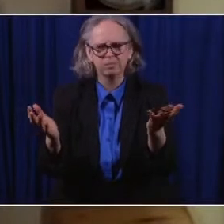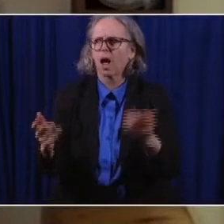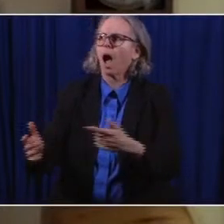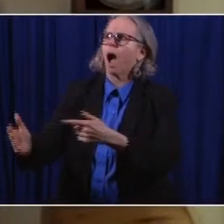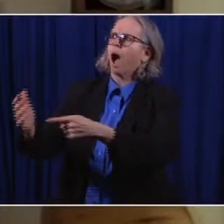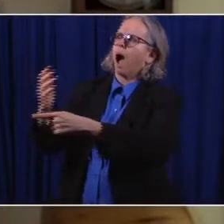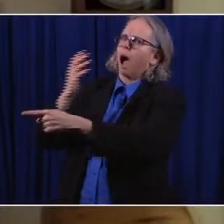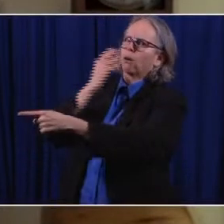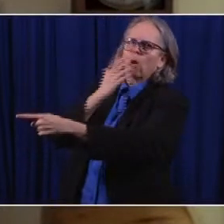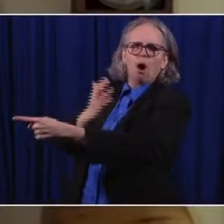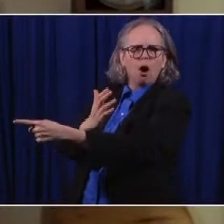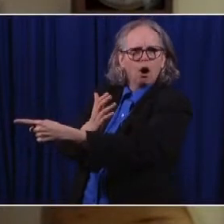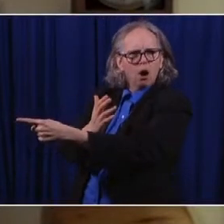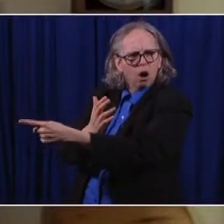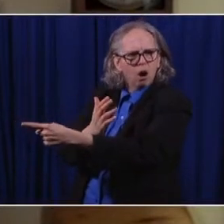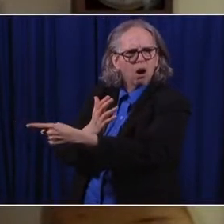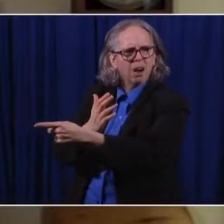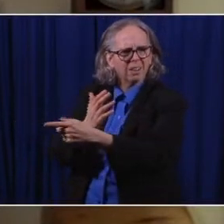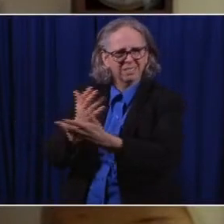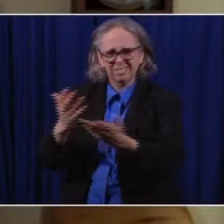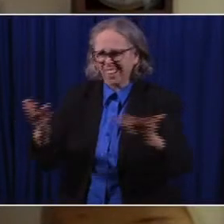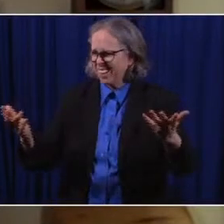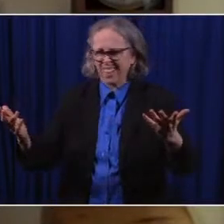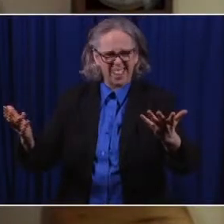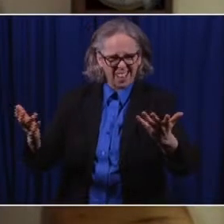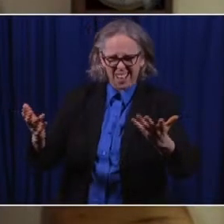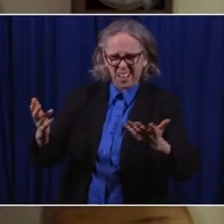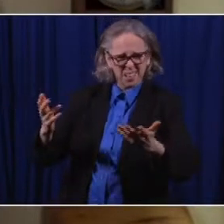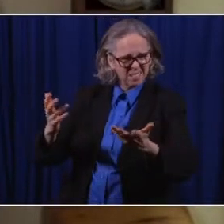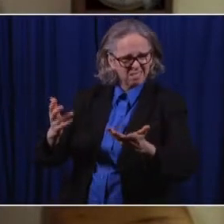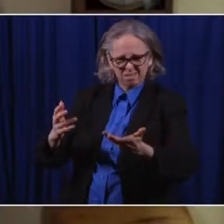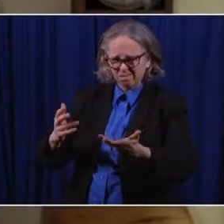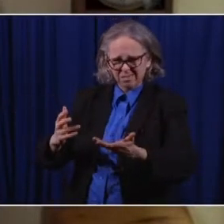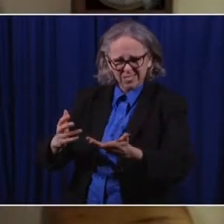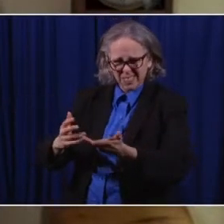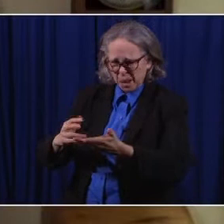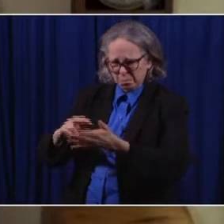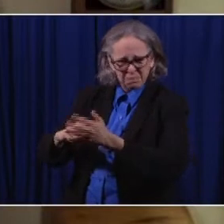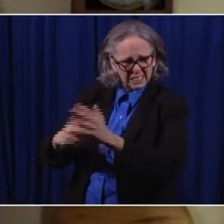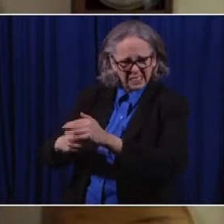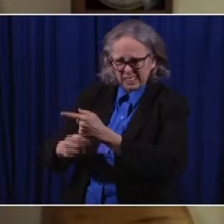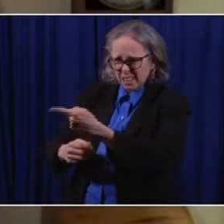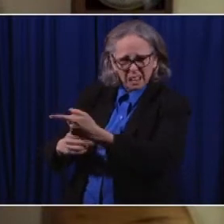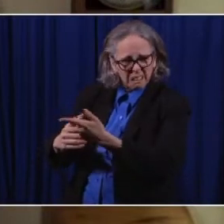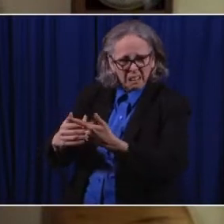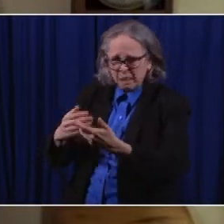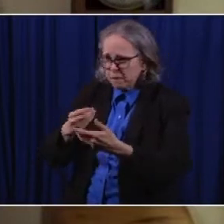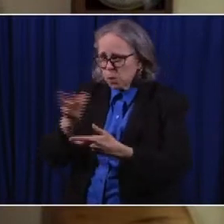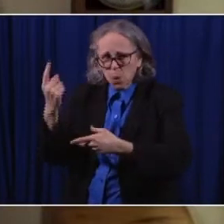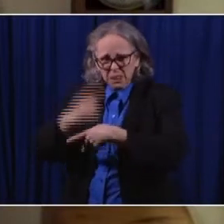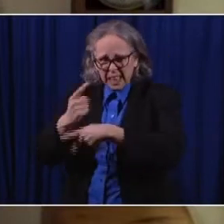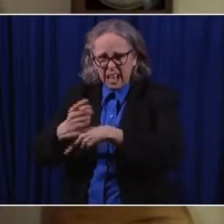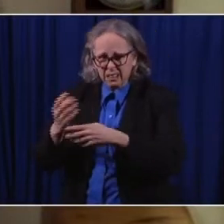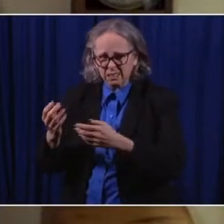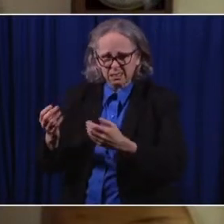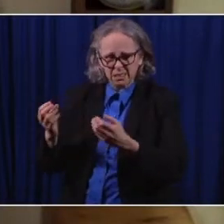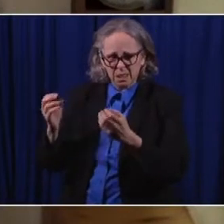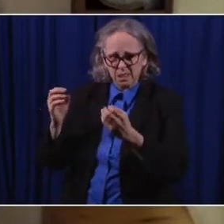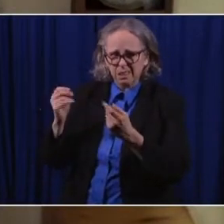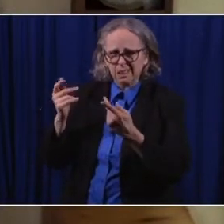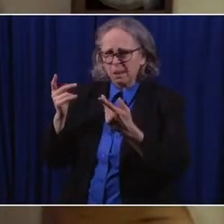Well, your vaccinations are going to spread over a few days, I assume. You got started today, I